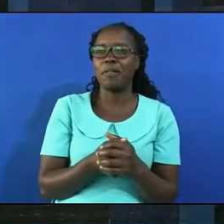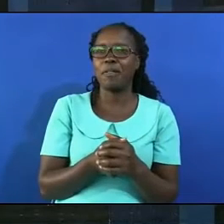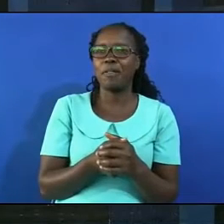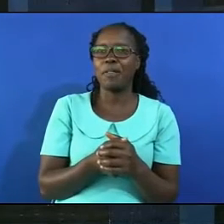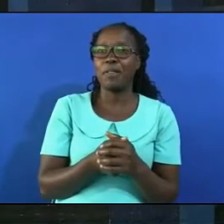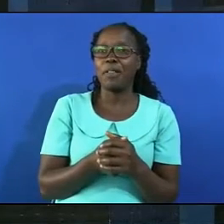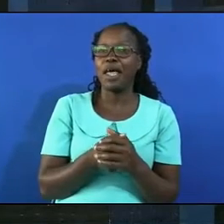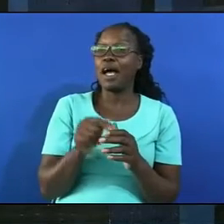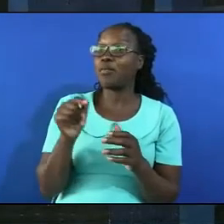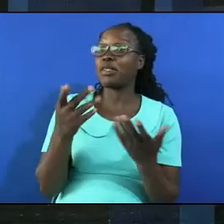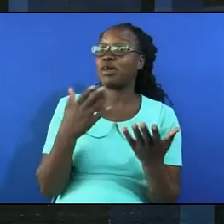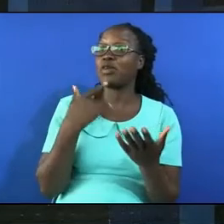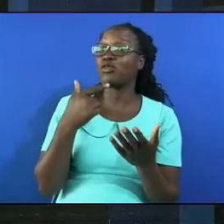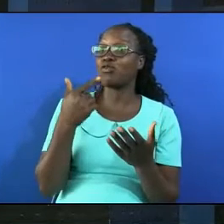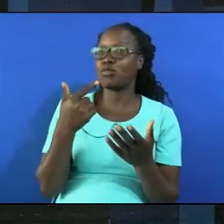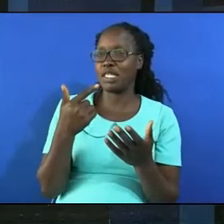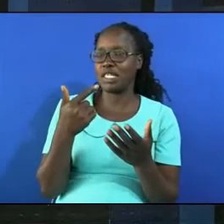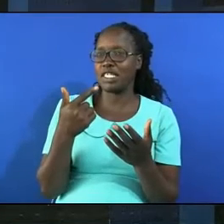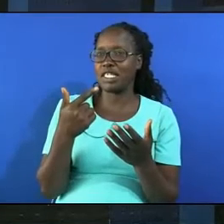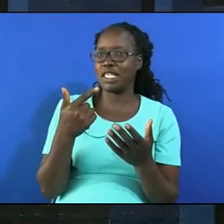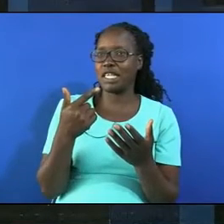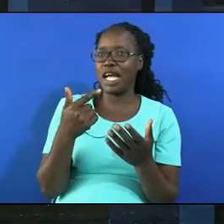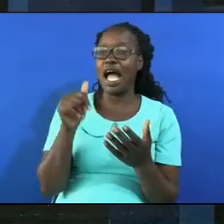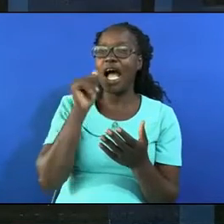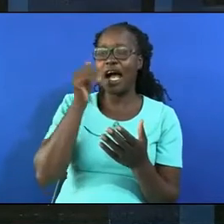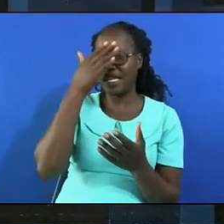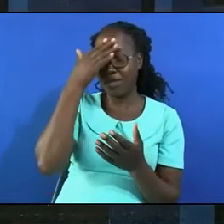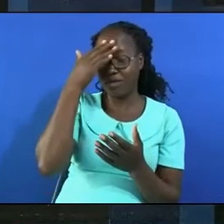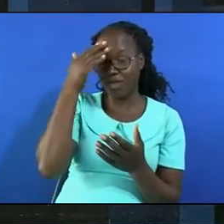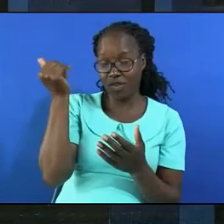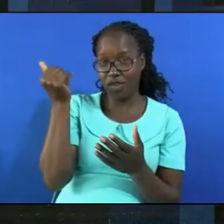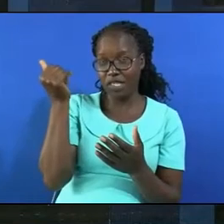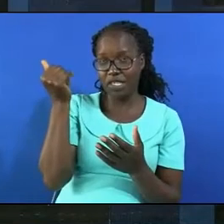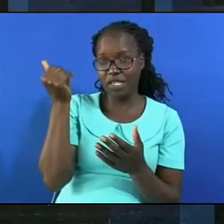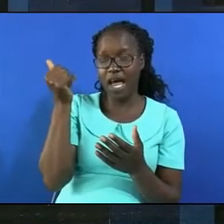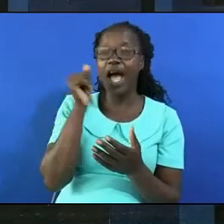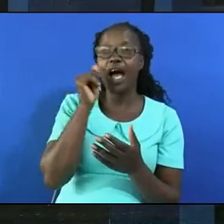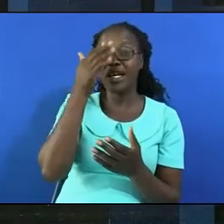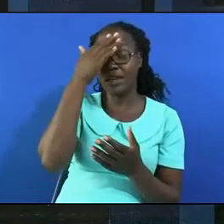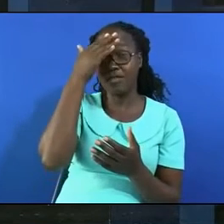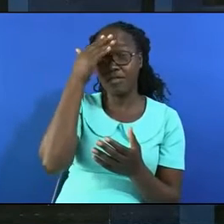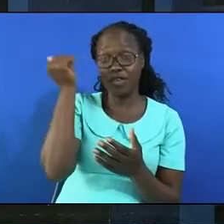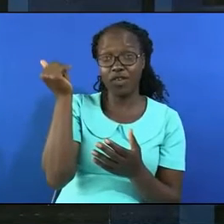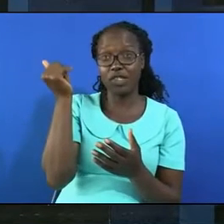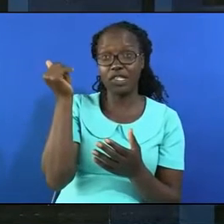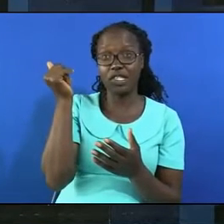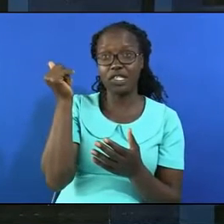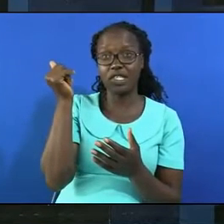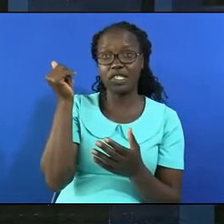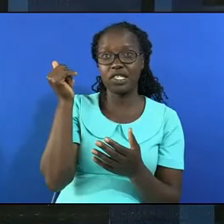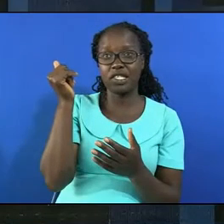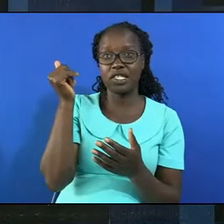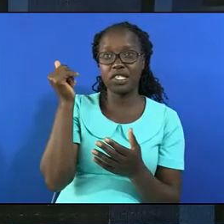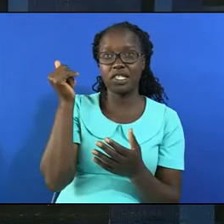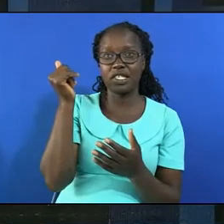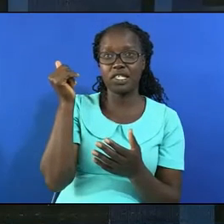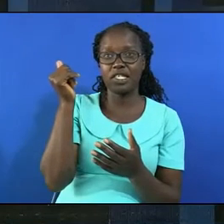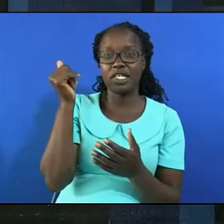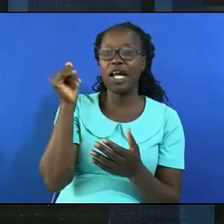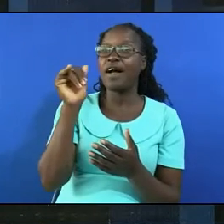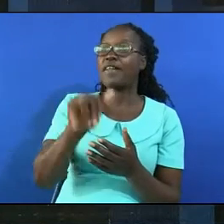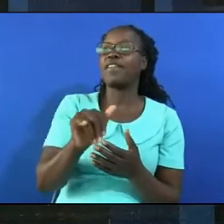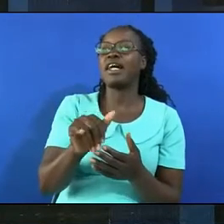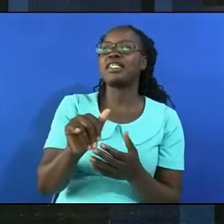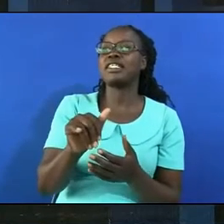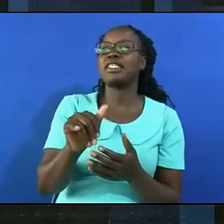There is a point I want to make. Adam forgot. Adam did what? Adam forgot